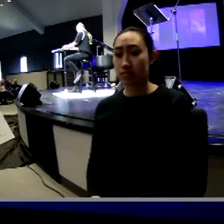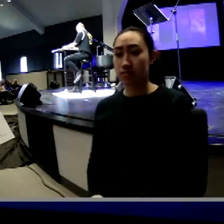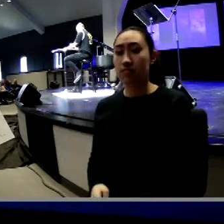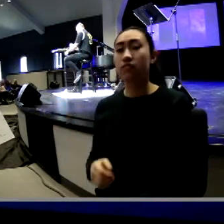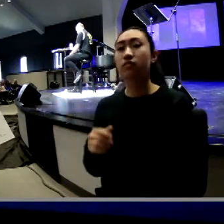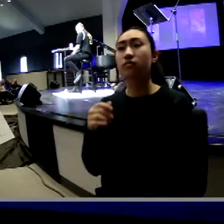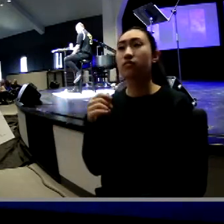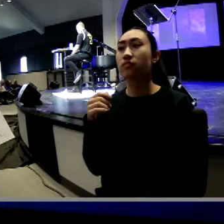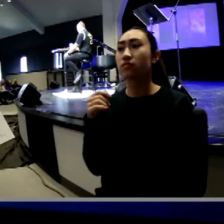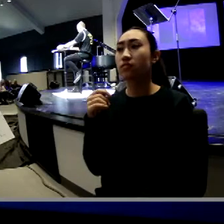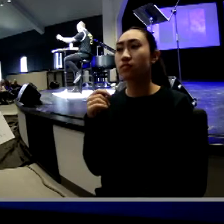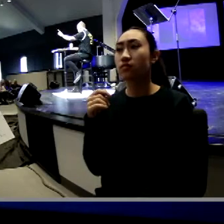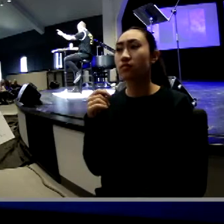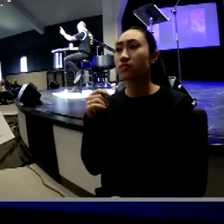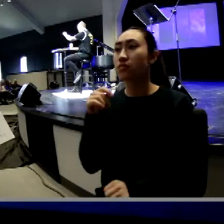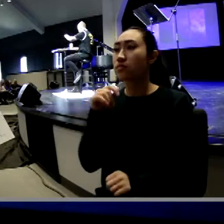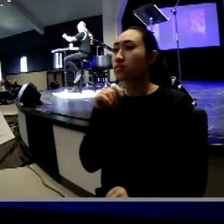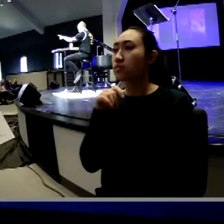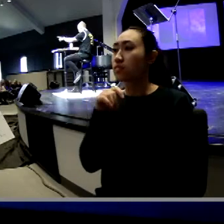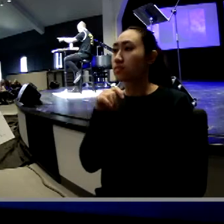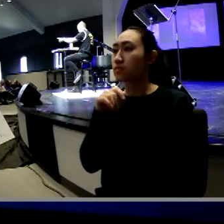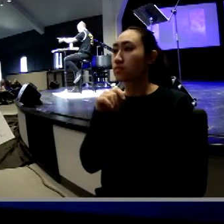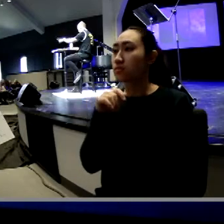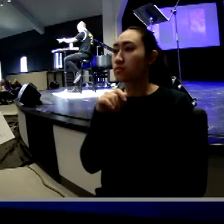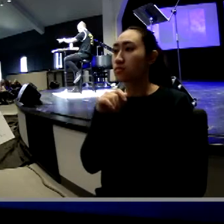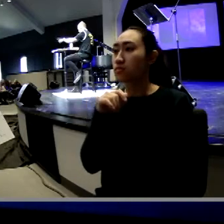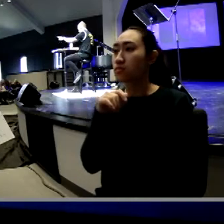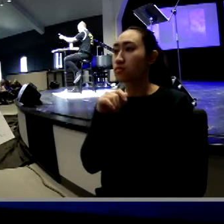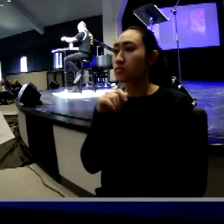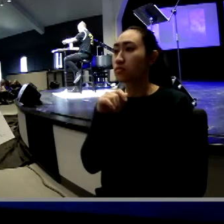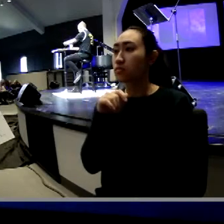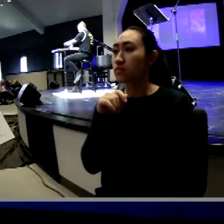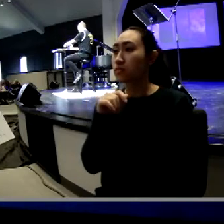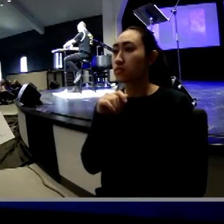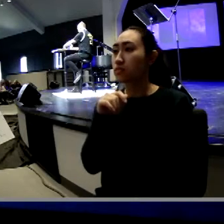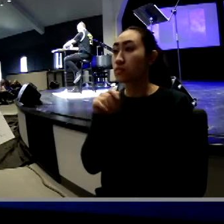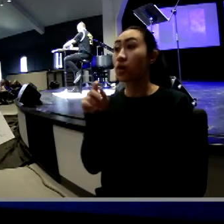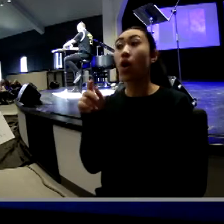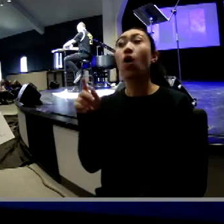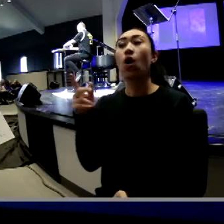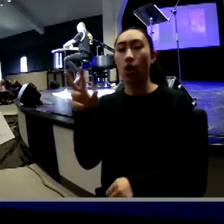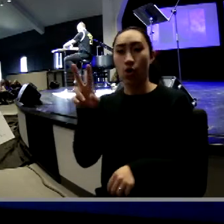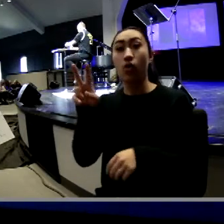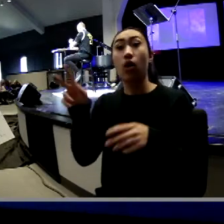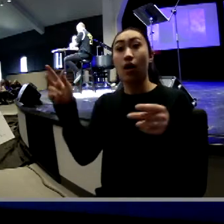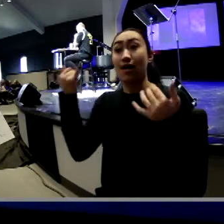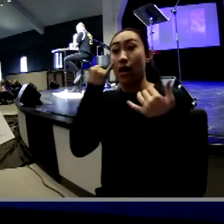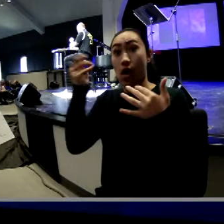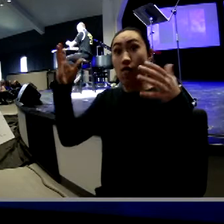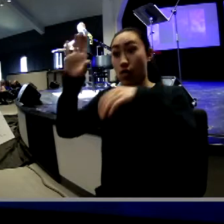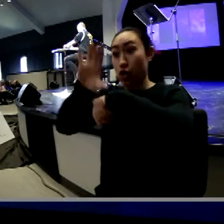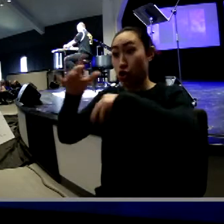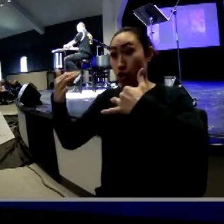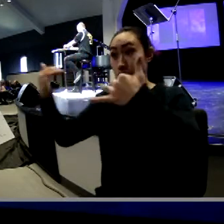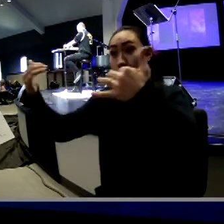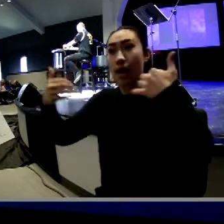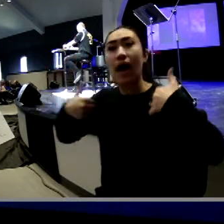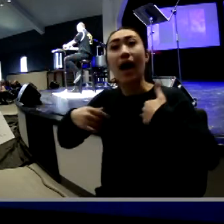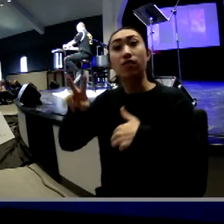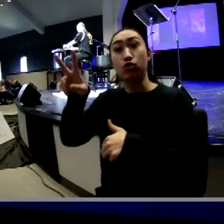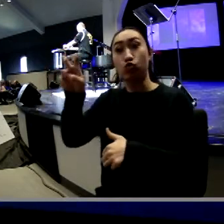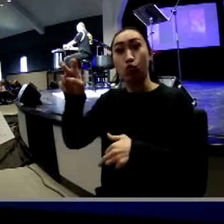week. That means half of all the churches have fewer than 65 people in their weekly